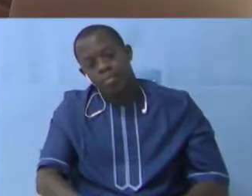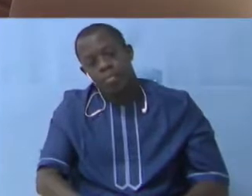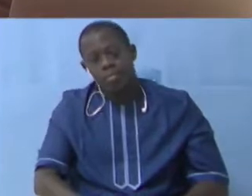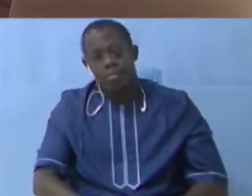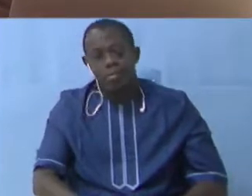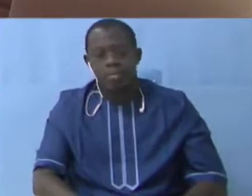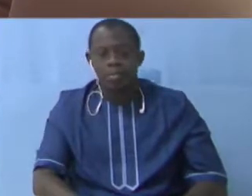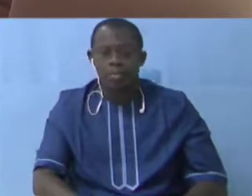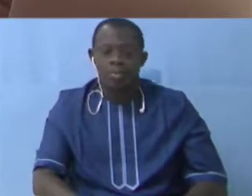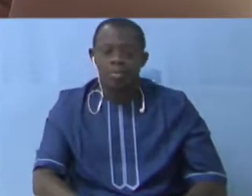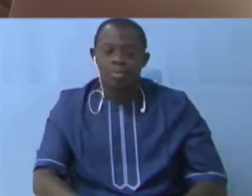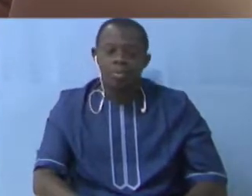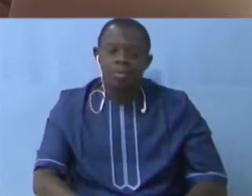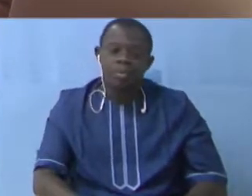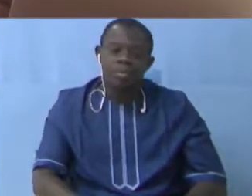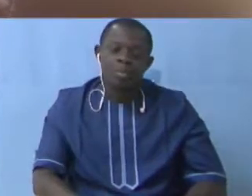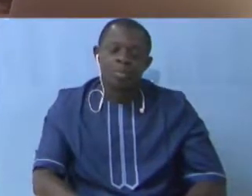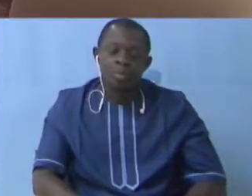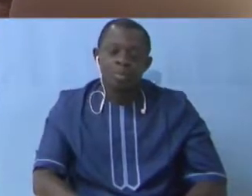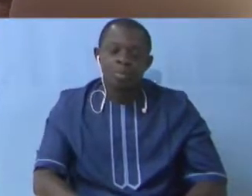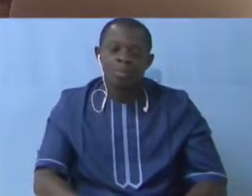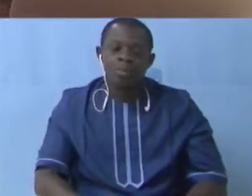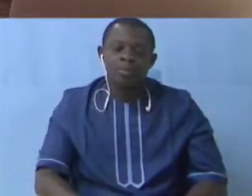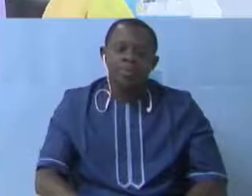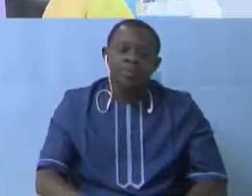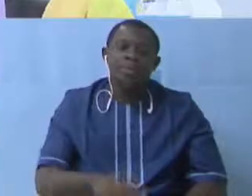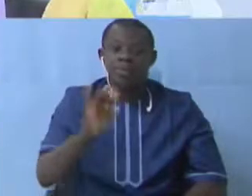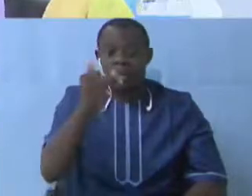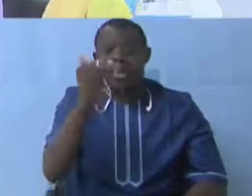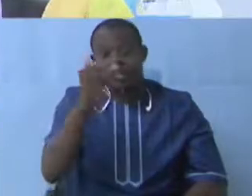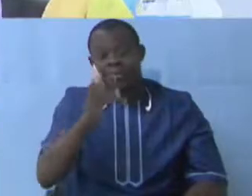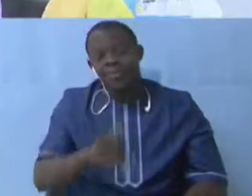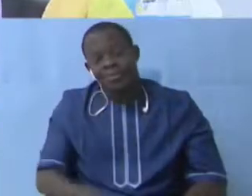ne ñooy way taskati xibaar yi. Indeed, yeah. Wow.